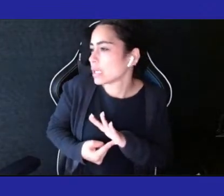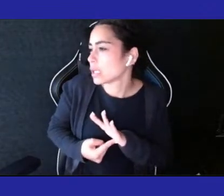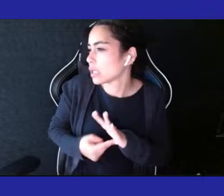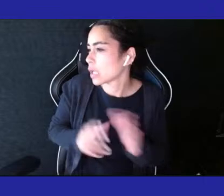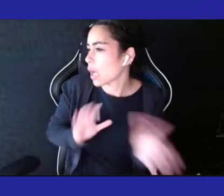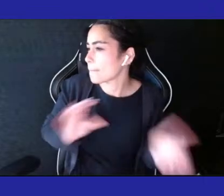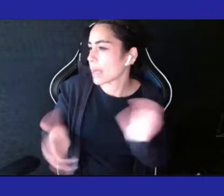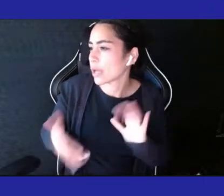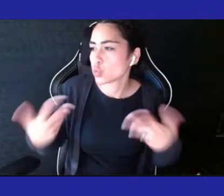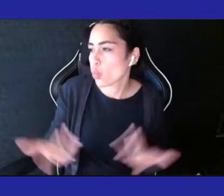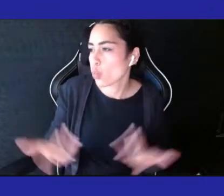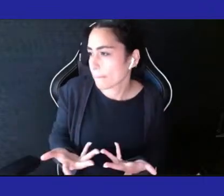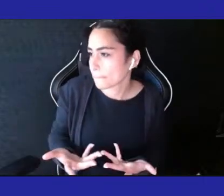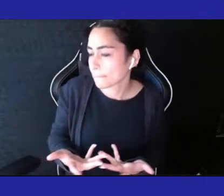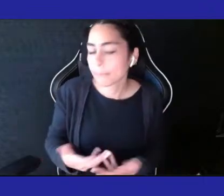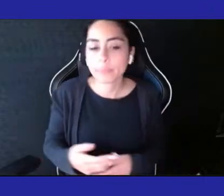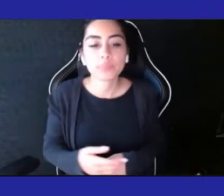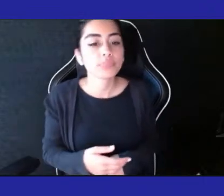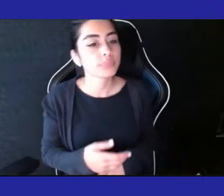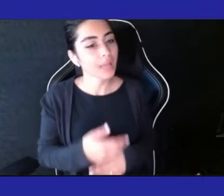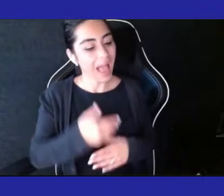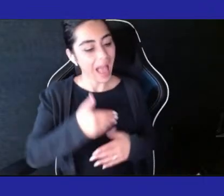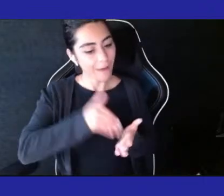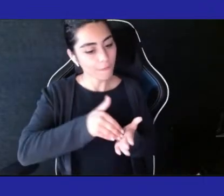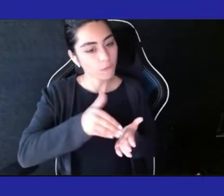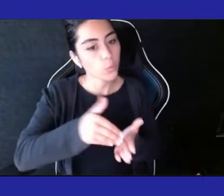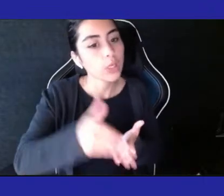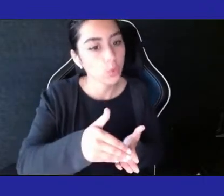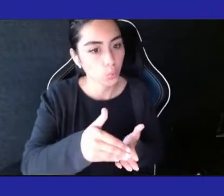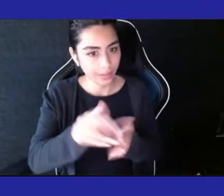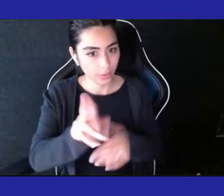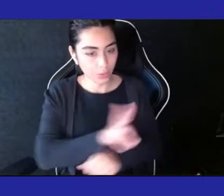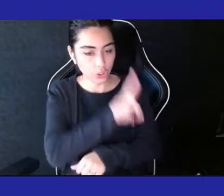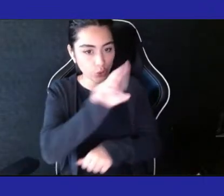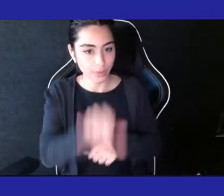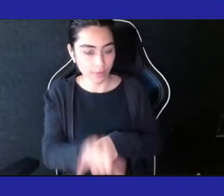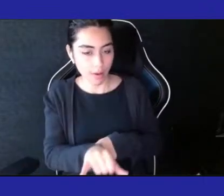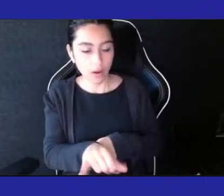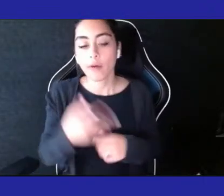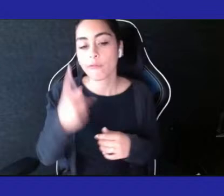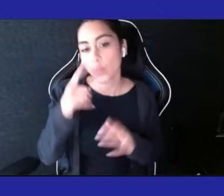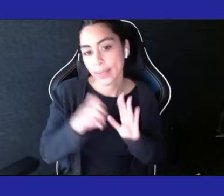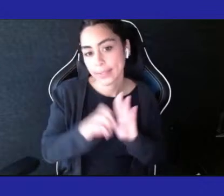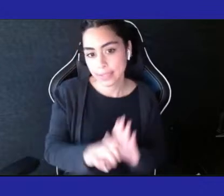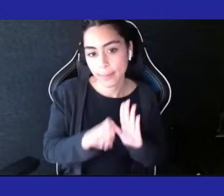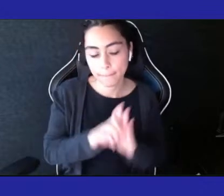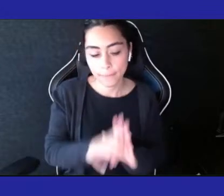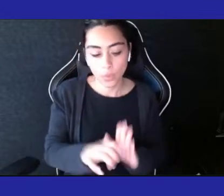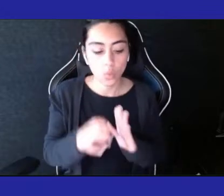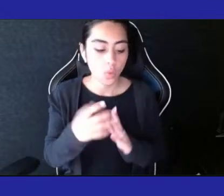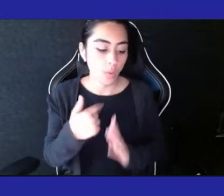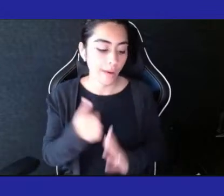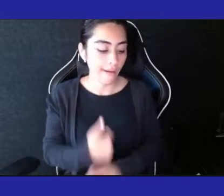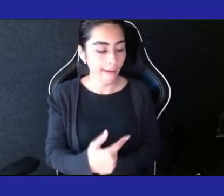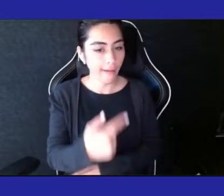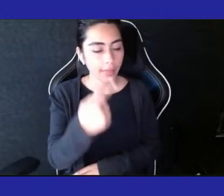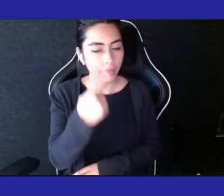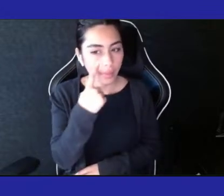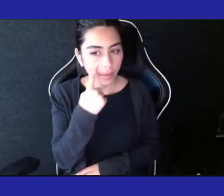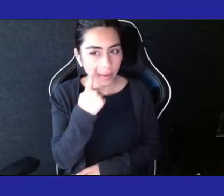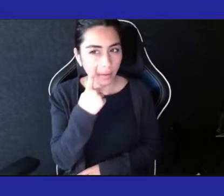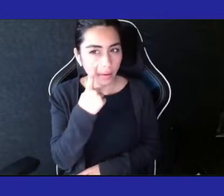what? How frequently it's used. For example, I think at